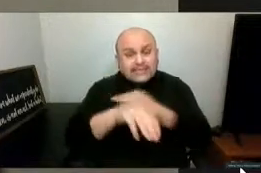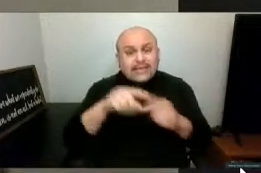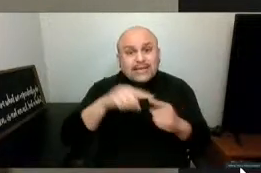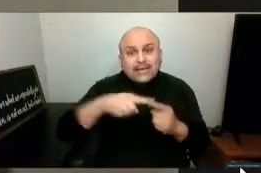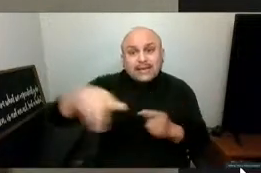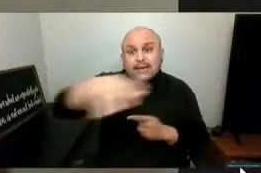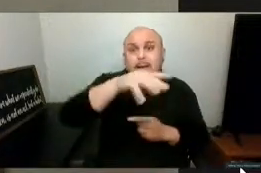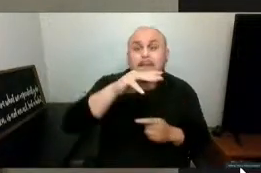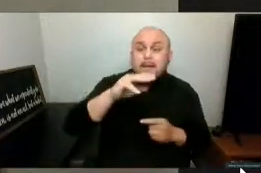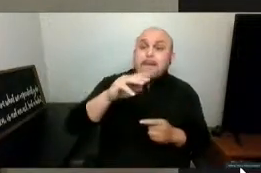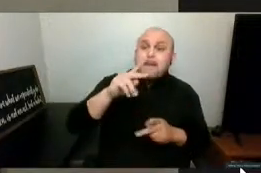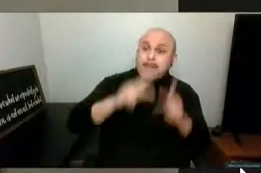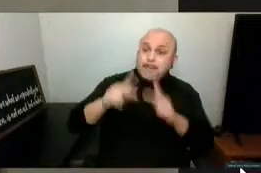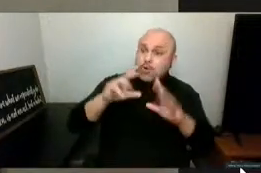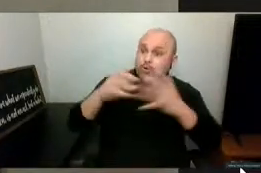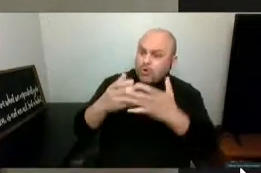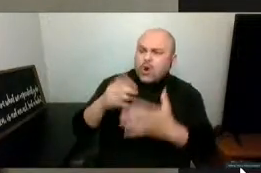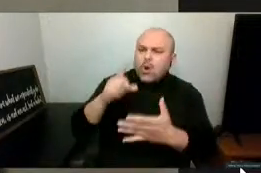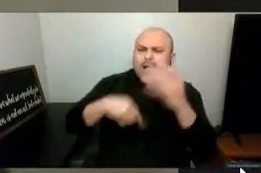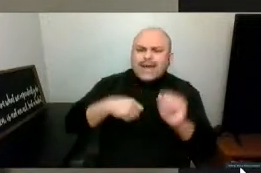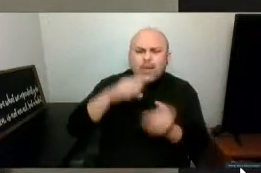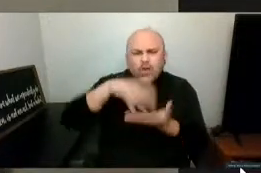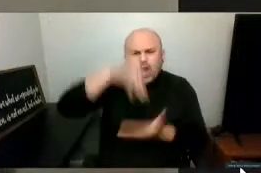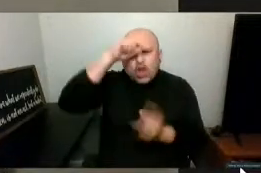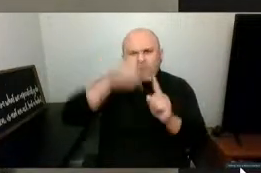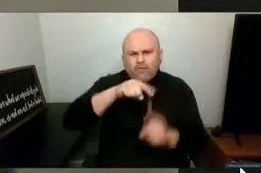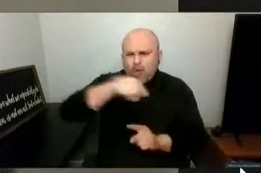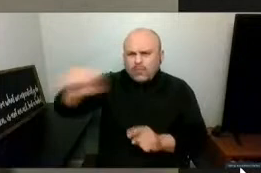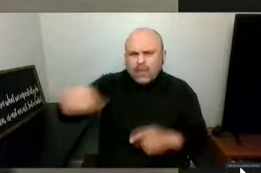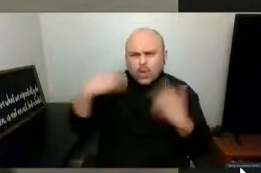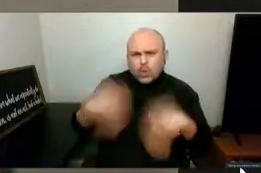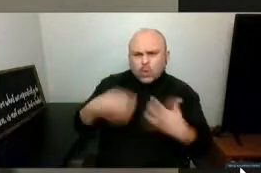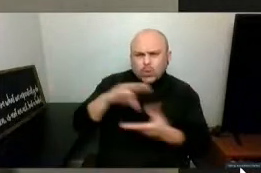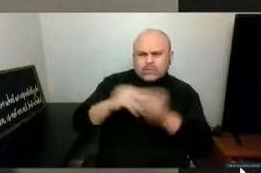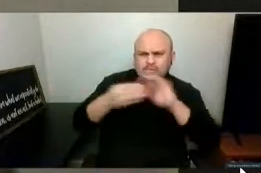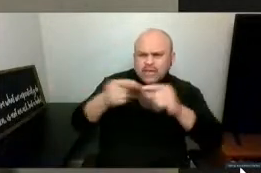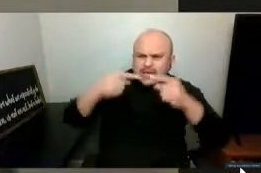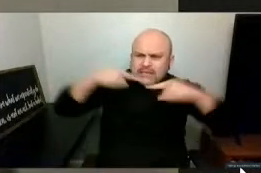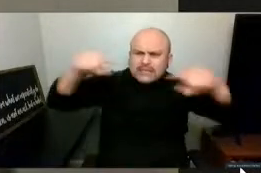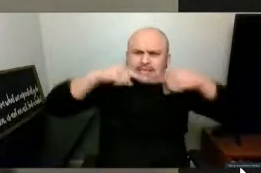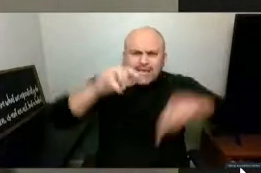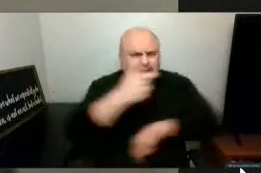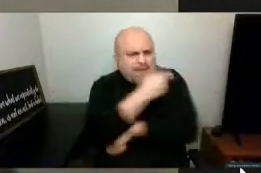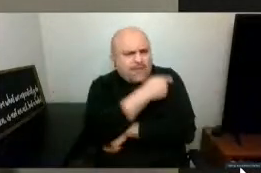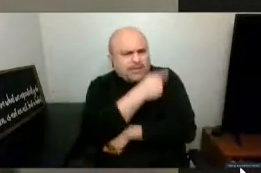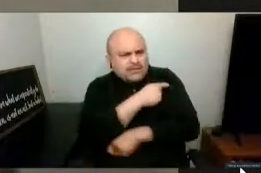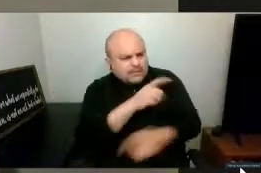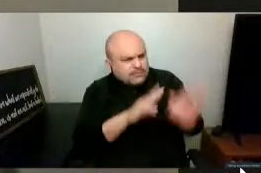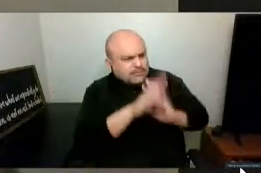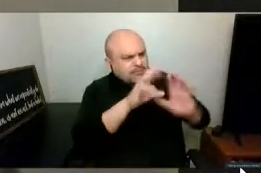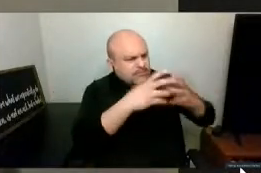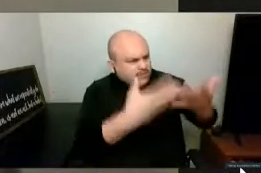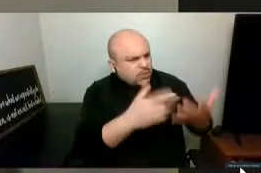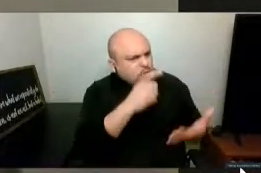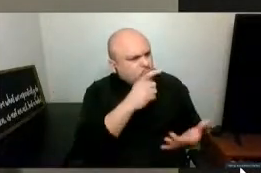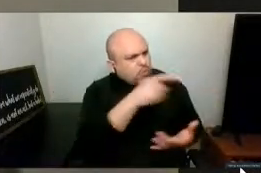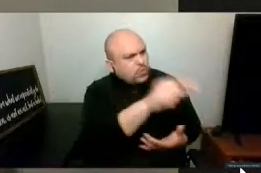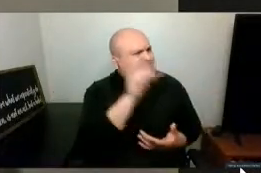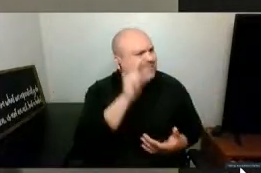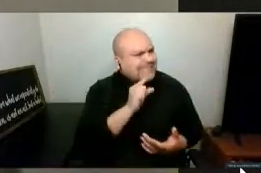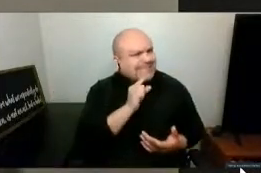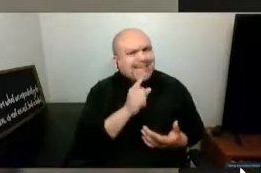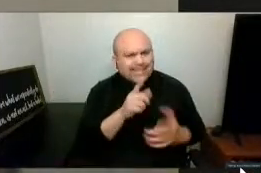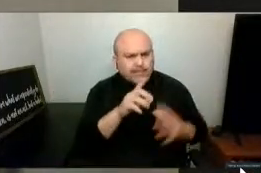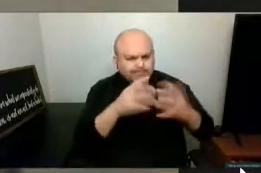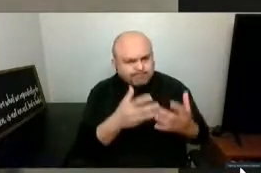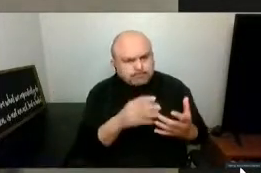people, what can we learn from this story, the success of this vaccination effort among those who are gender minority? Perhaps